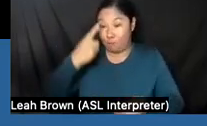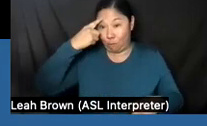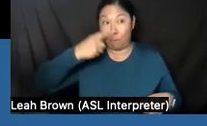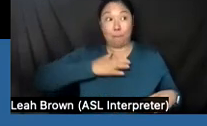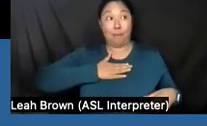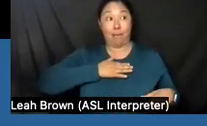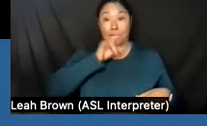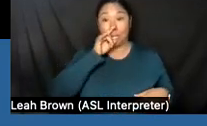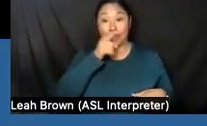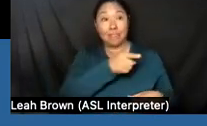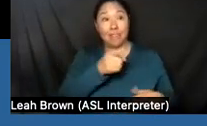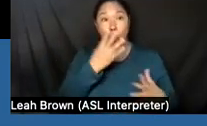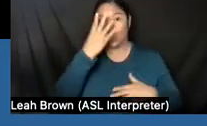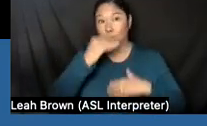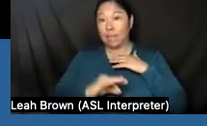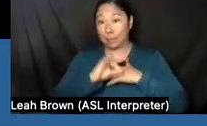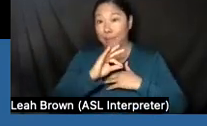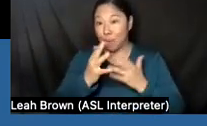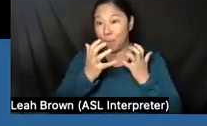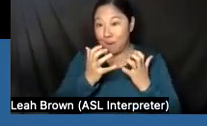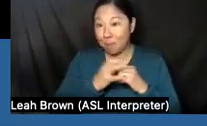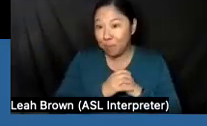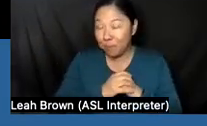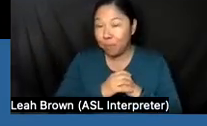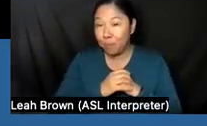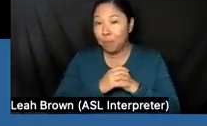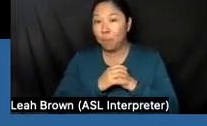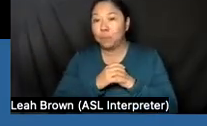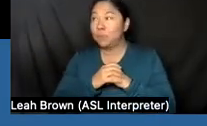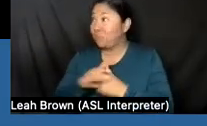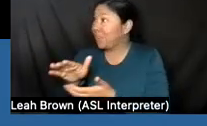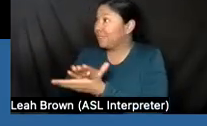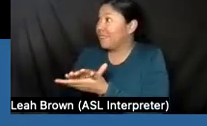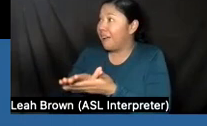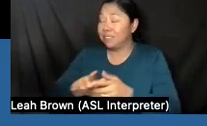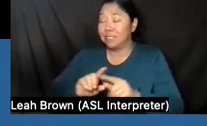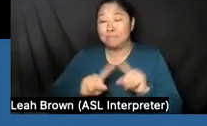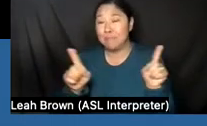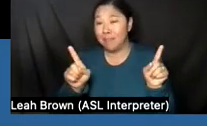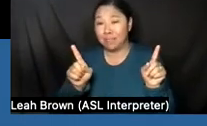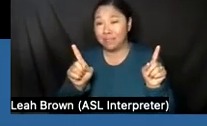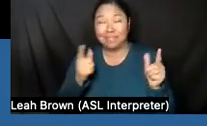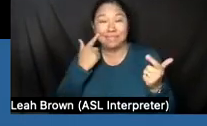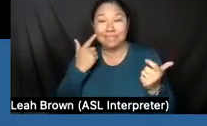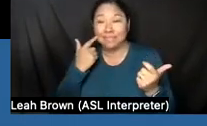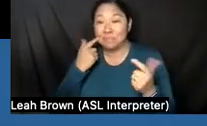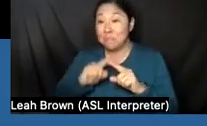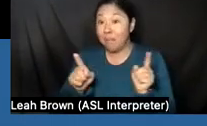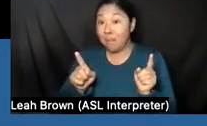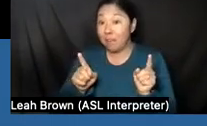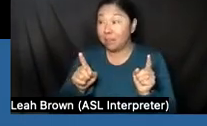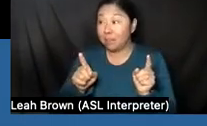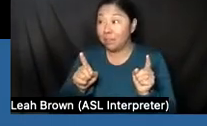want to sleep in. And it's nice, but it's nice, but then it